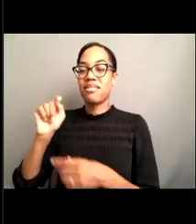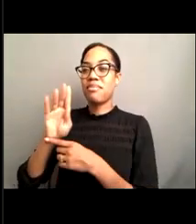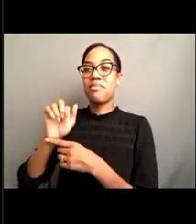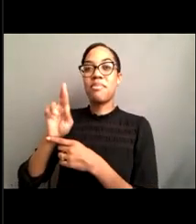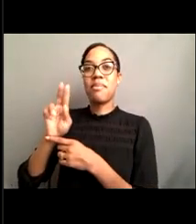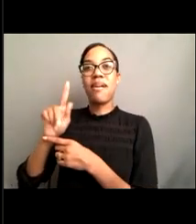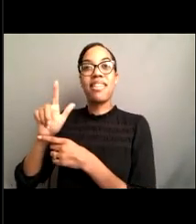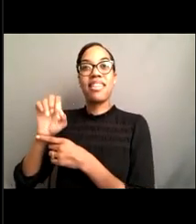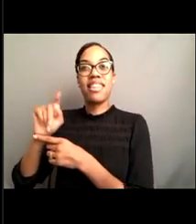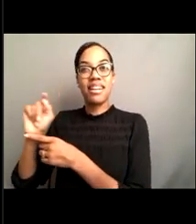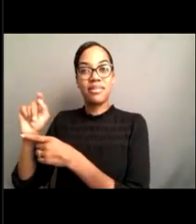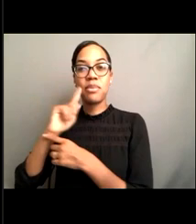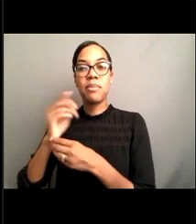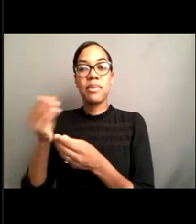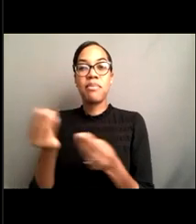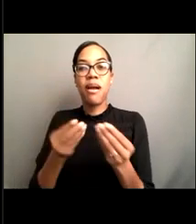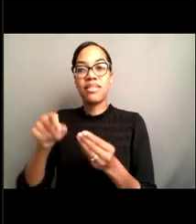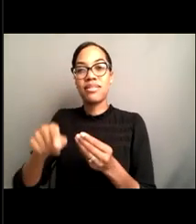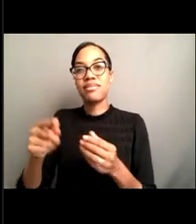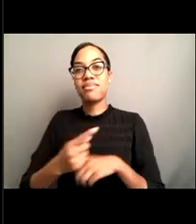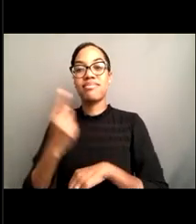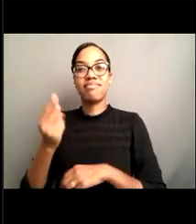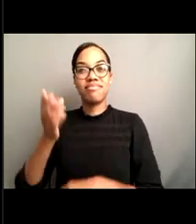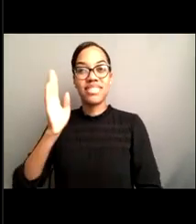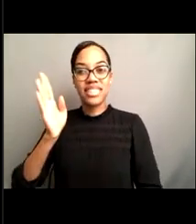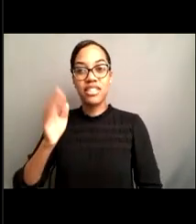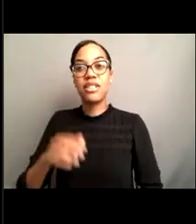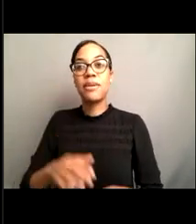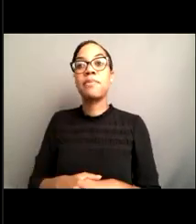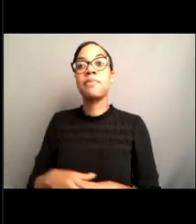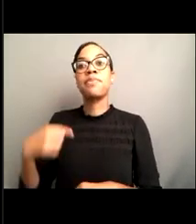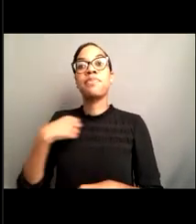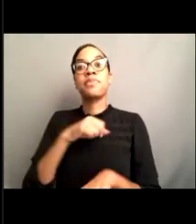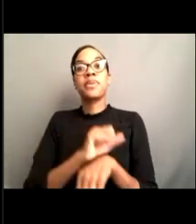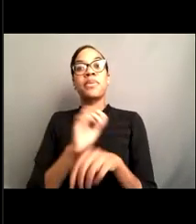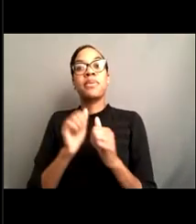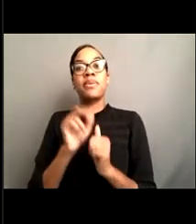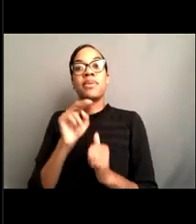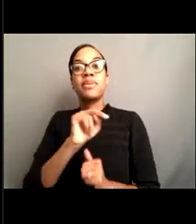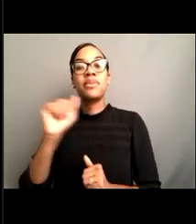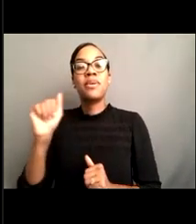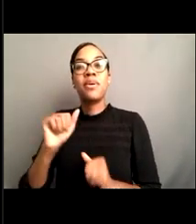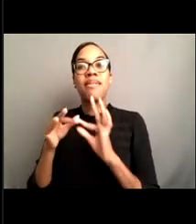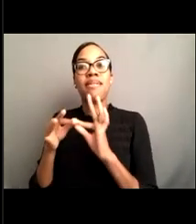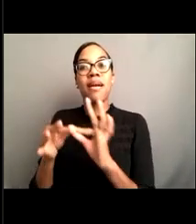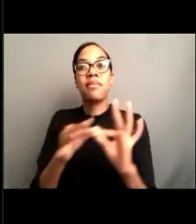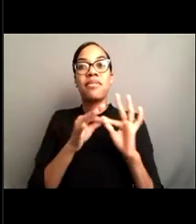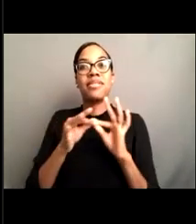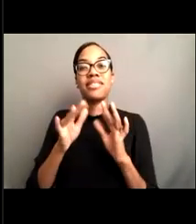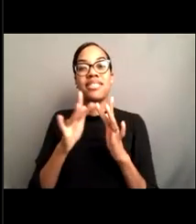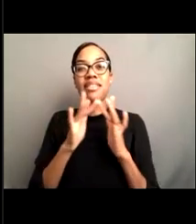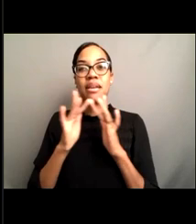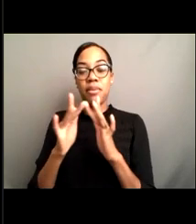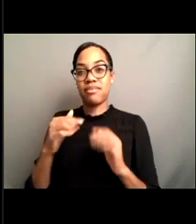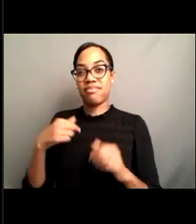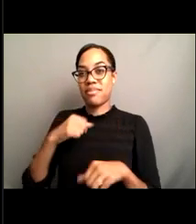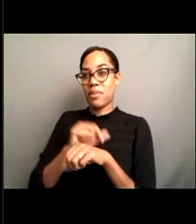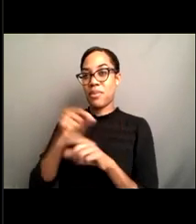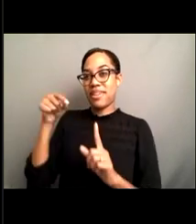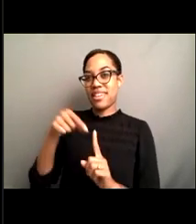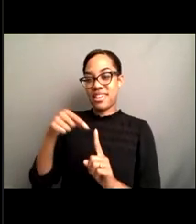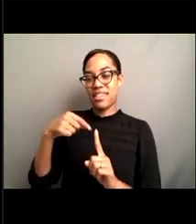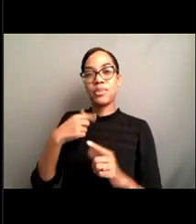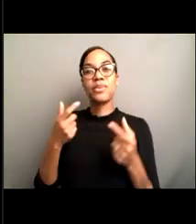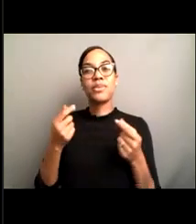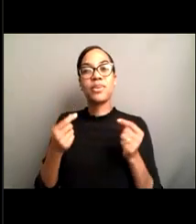series is sponsored by NOAA's Regional Collaboration Network, where I work, which is spread across the country and helps connect people to all that NOAA